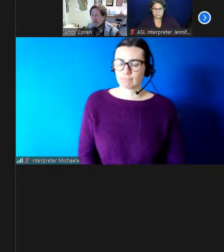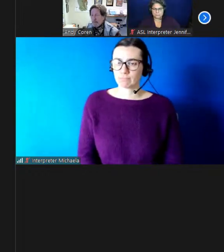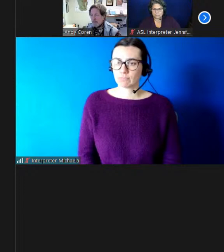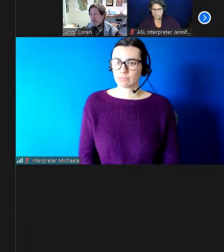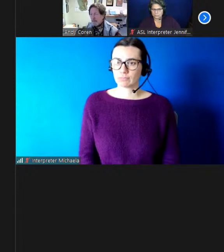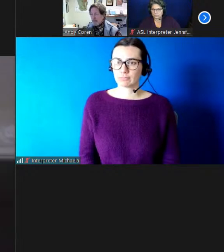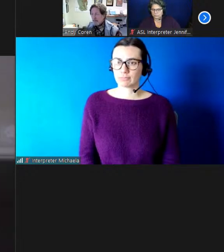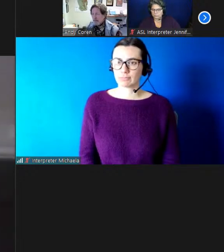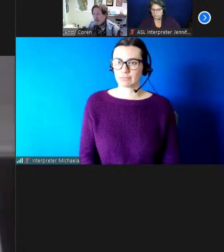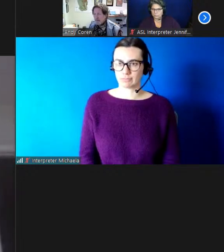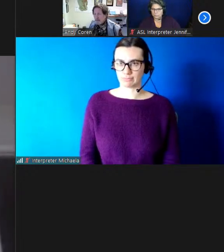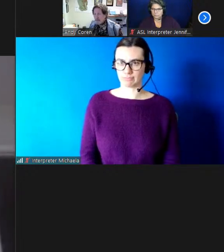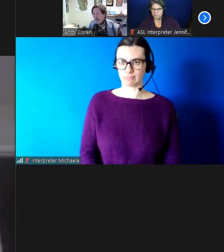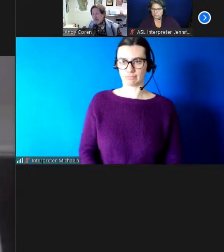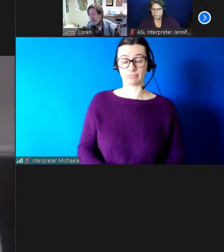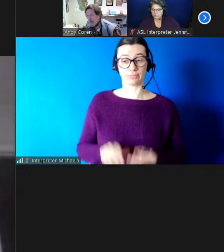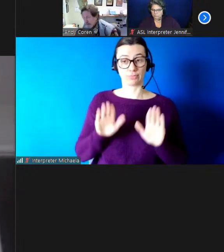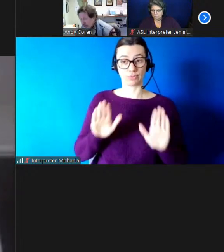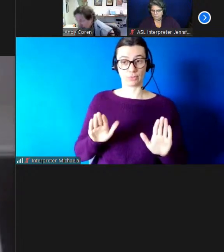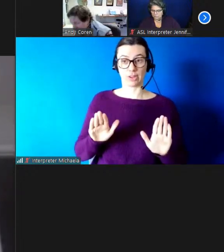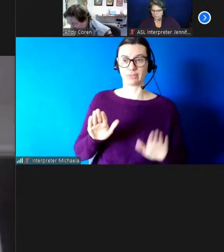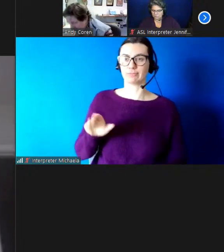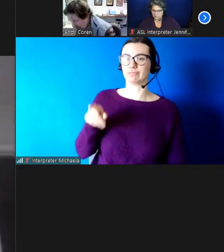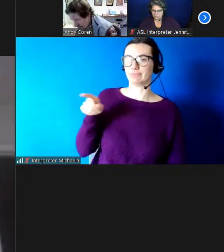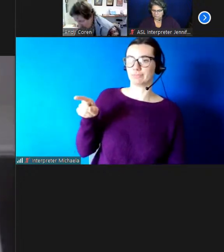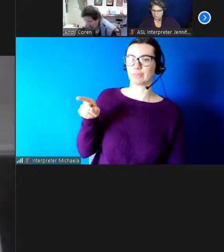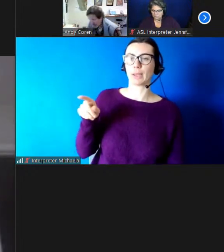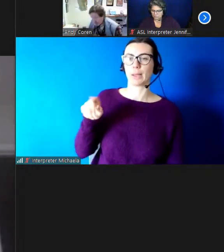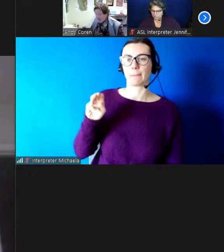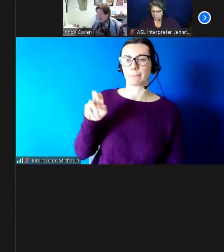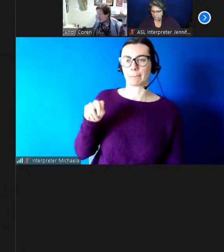Great. And next we have Mendocino Voice.